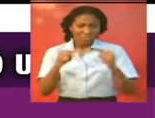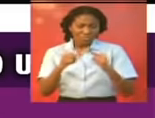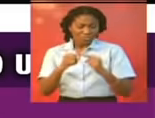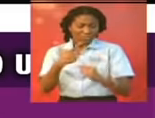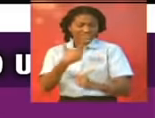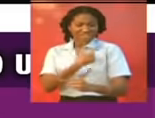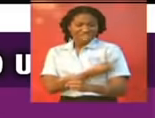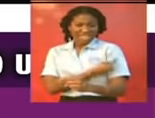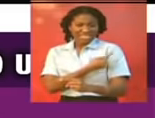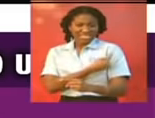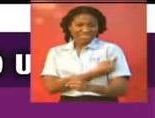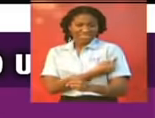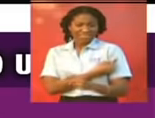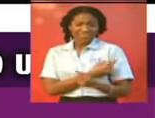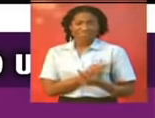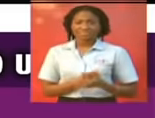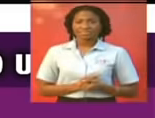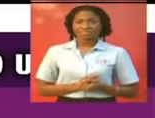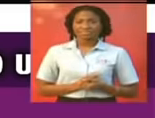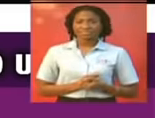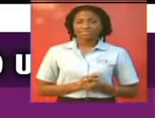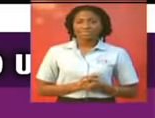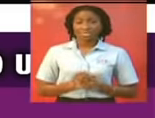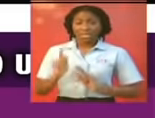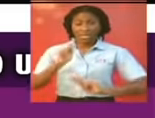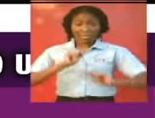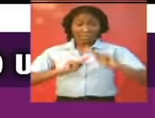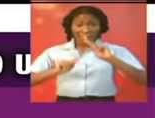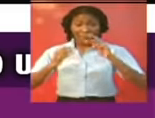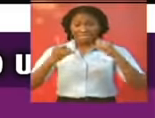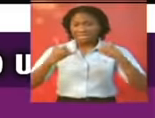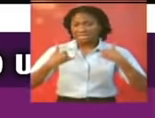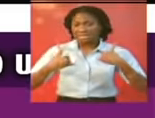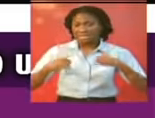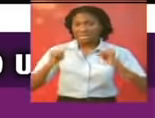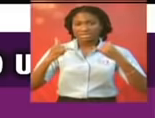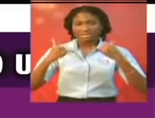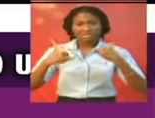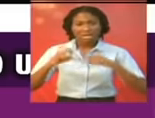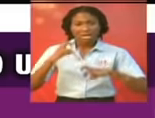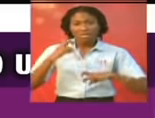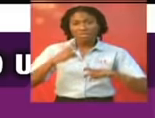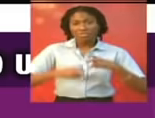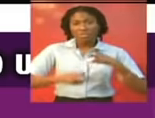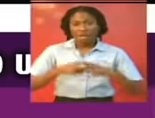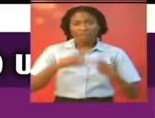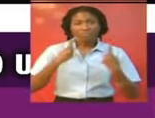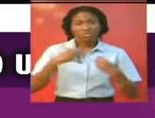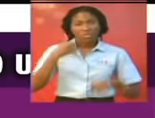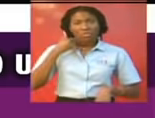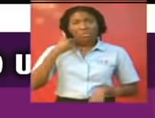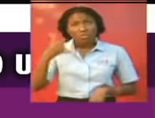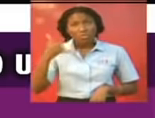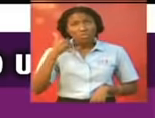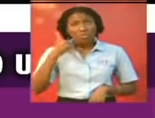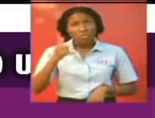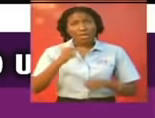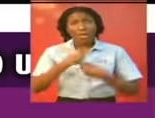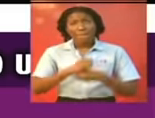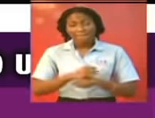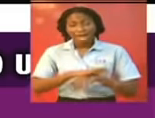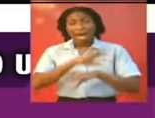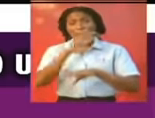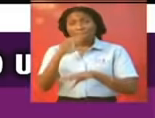process. Persons are still experiencing problems accessing the COVID lines to make appointments for the